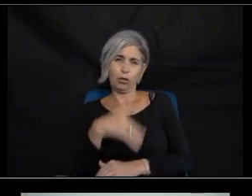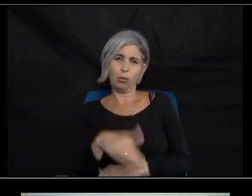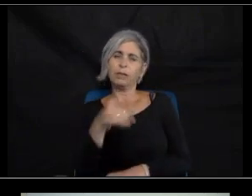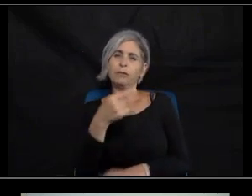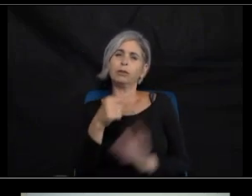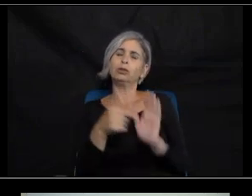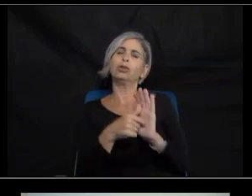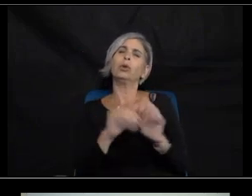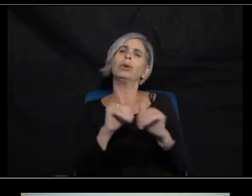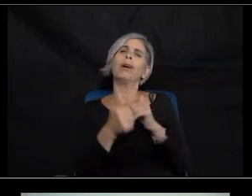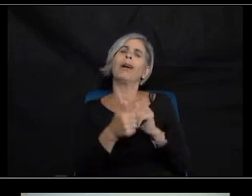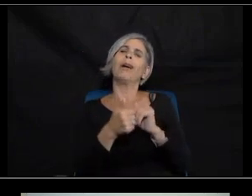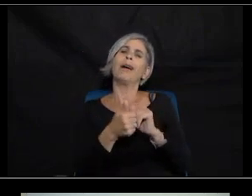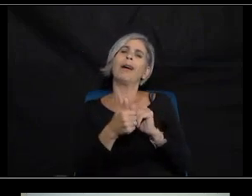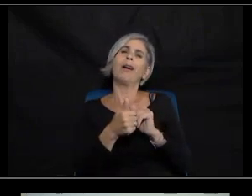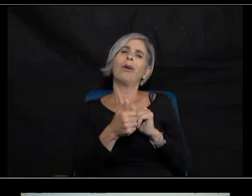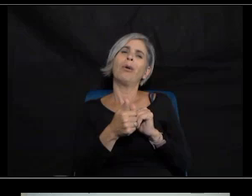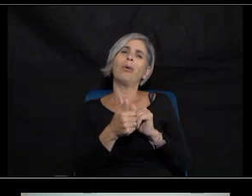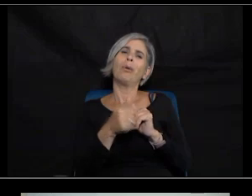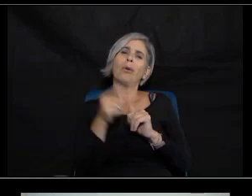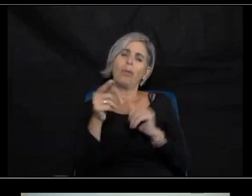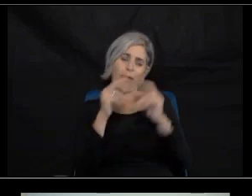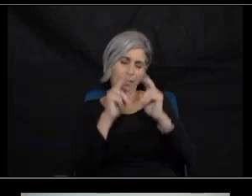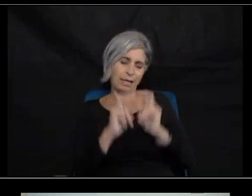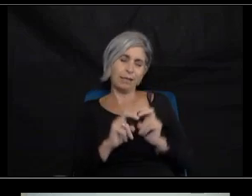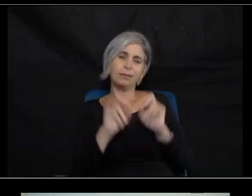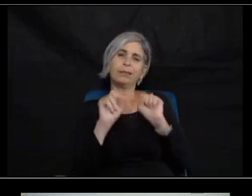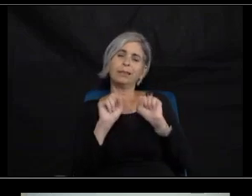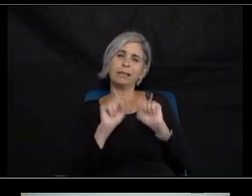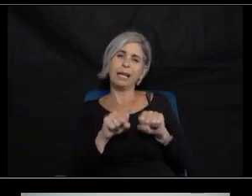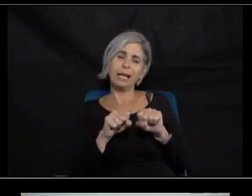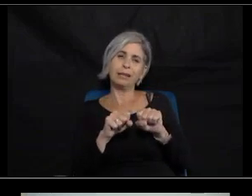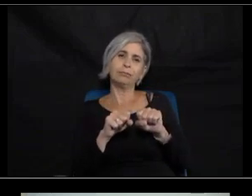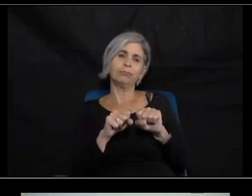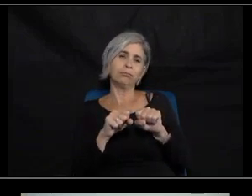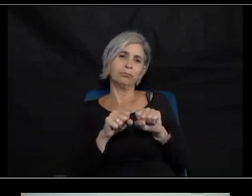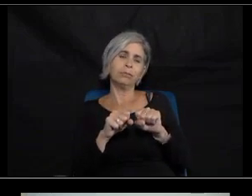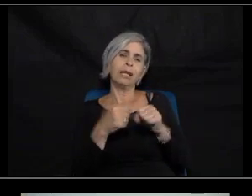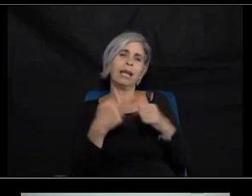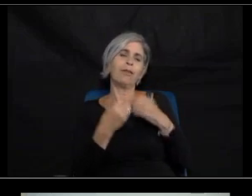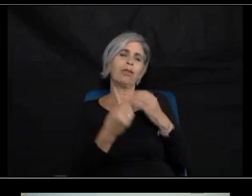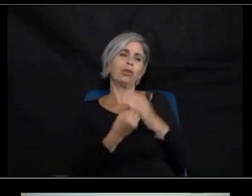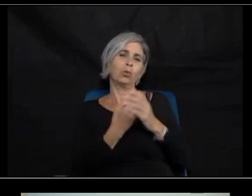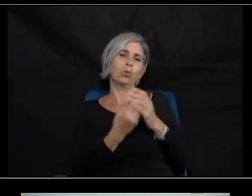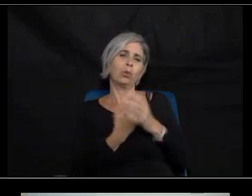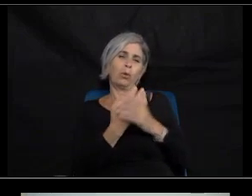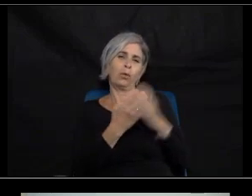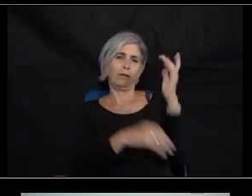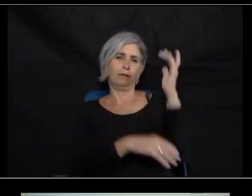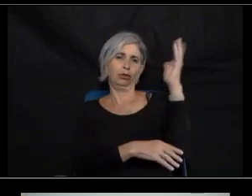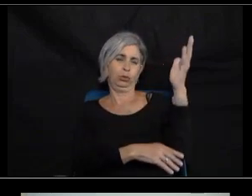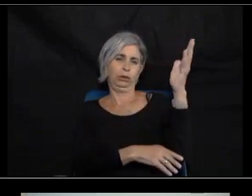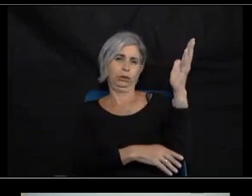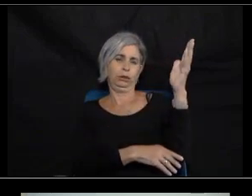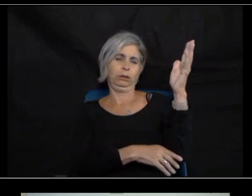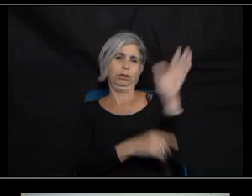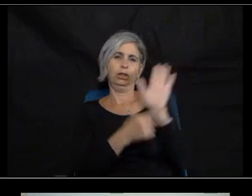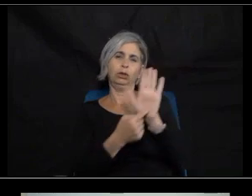how the analysis can simulate the growth of trees to show what